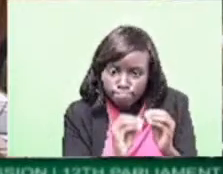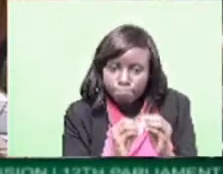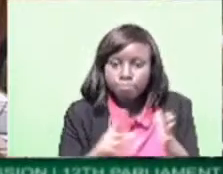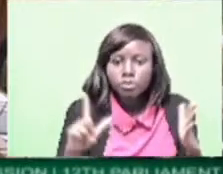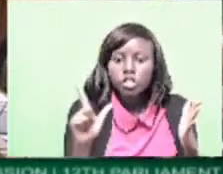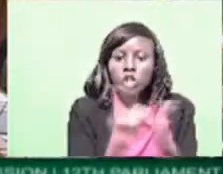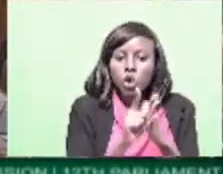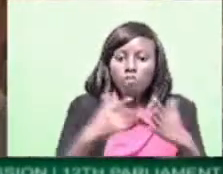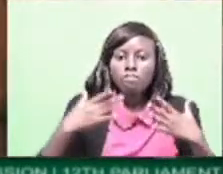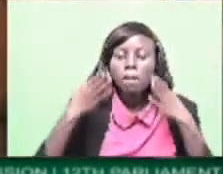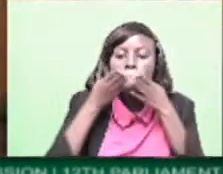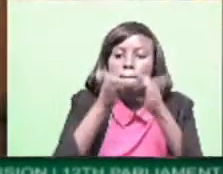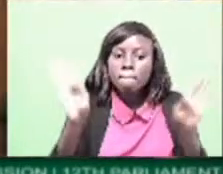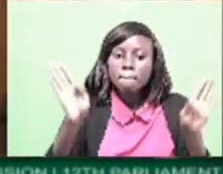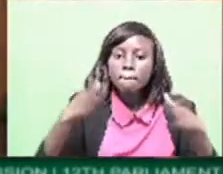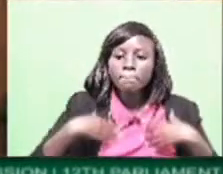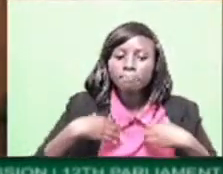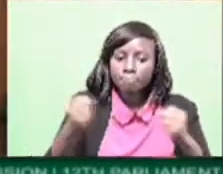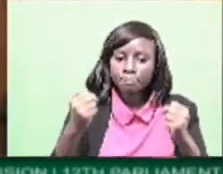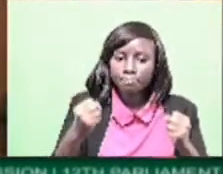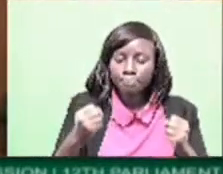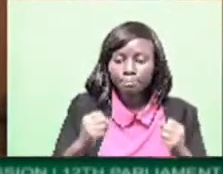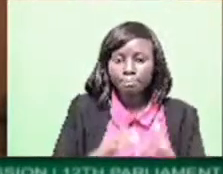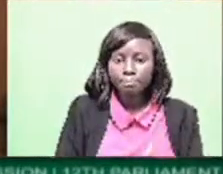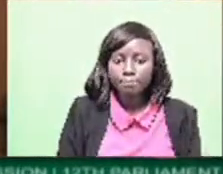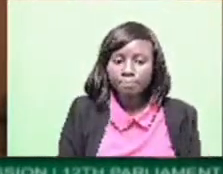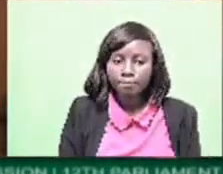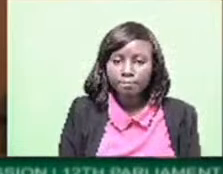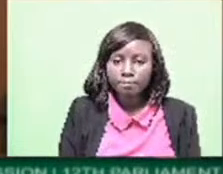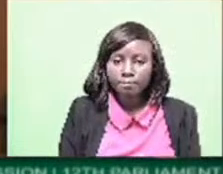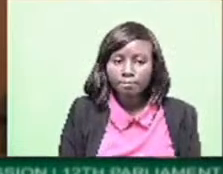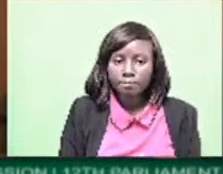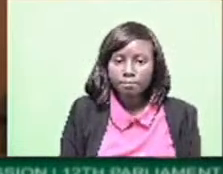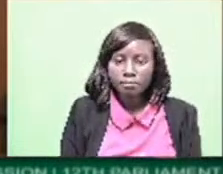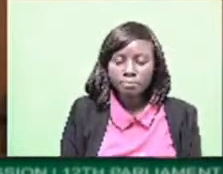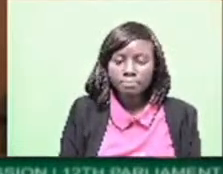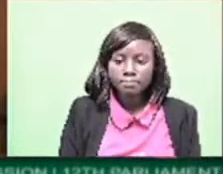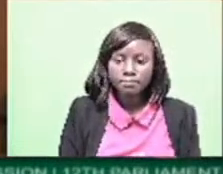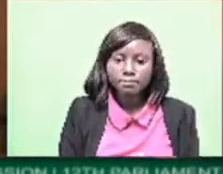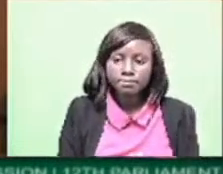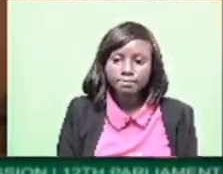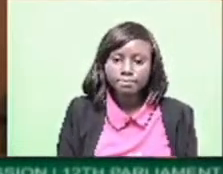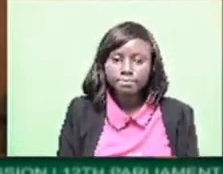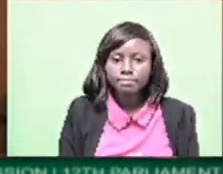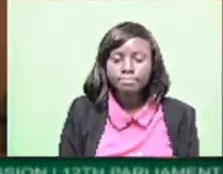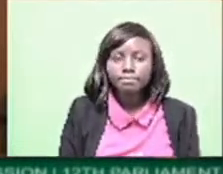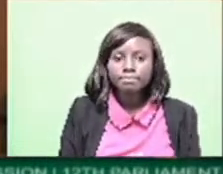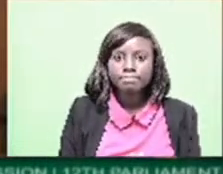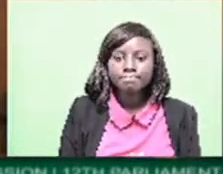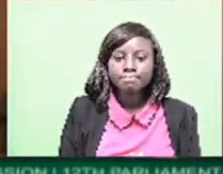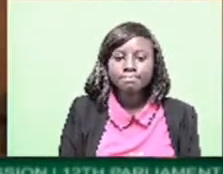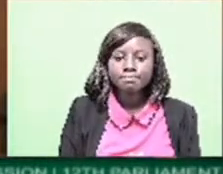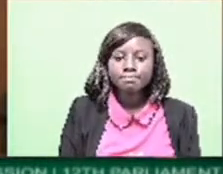fixed penalties and fixed penalty notices for offences under the Public Health Ordinance. Madam Speaker, before I get into my very